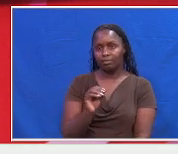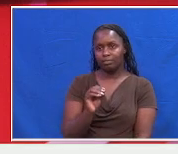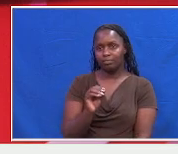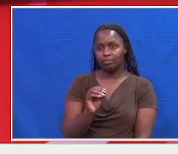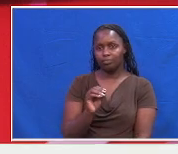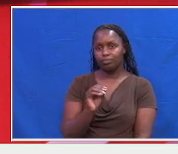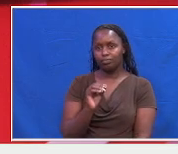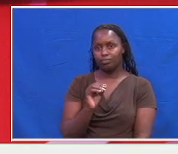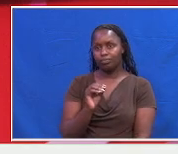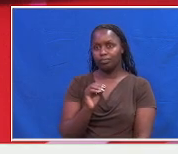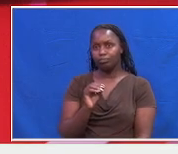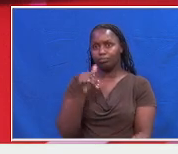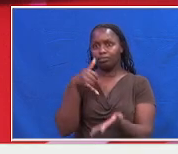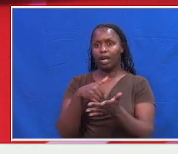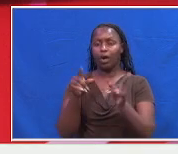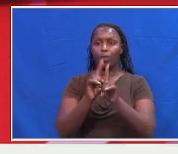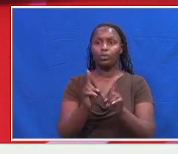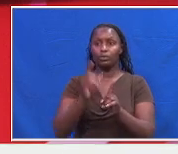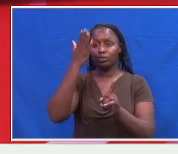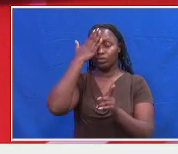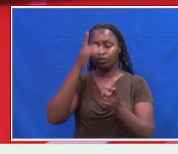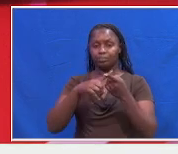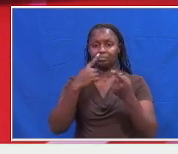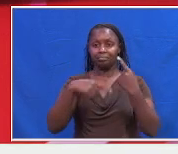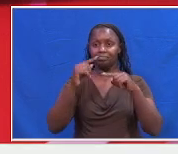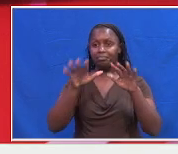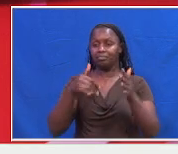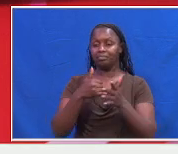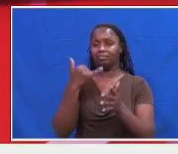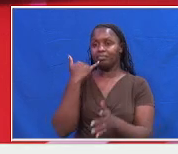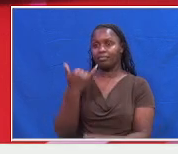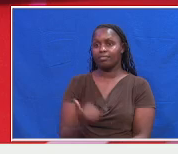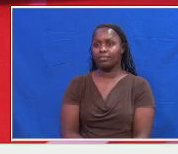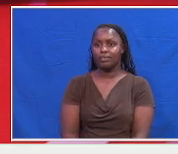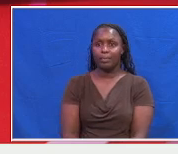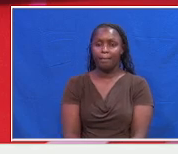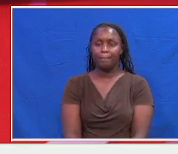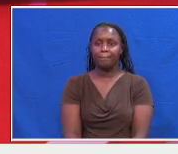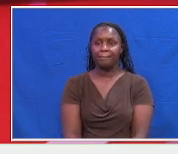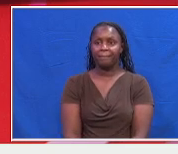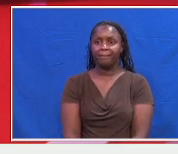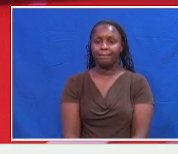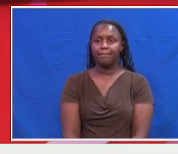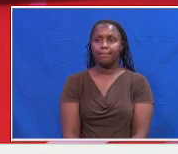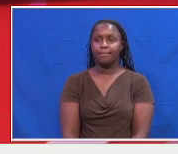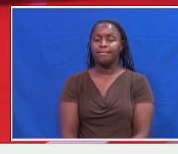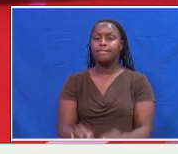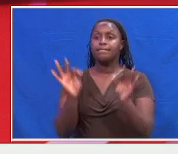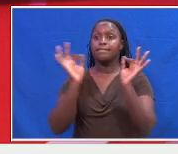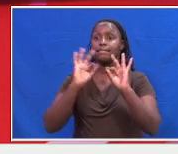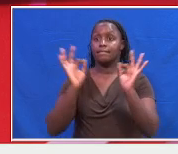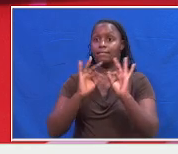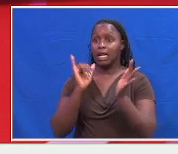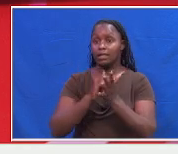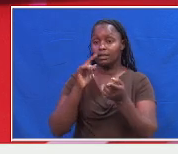copy and notice in as much as elections and campaigns are managed? That's quite a powerful question. I was